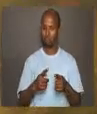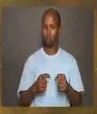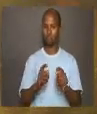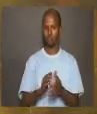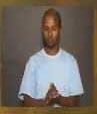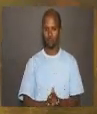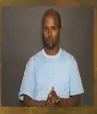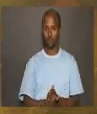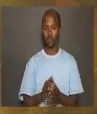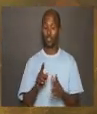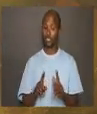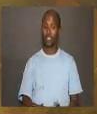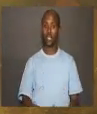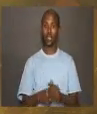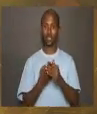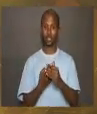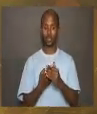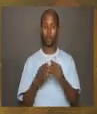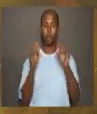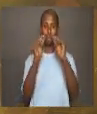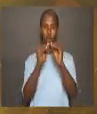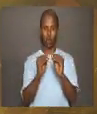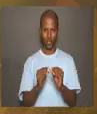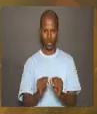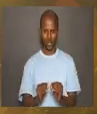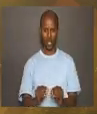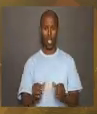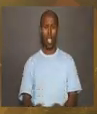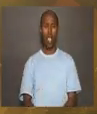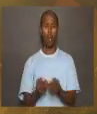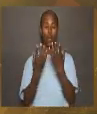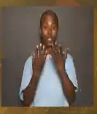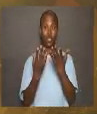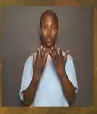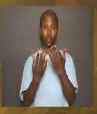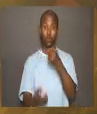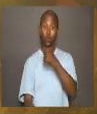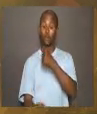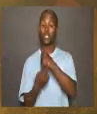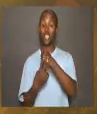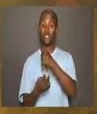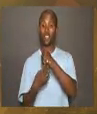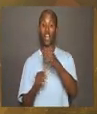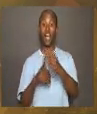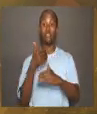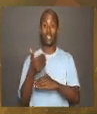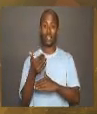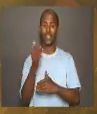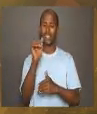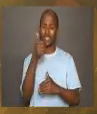Let us start by calculating how much would be saved after 10